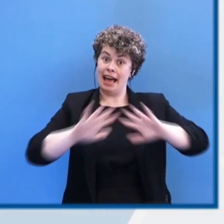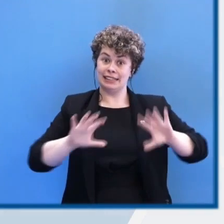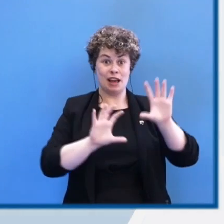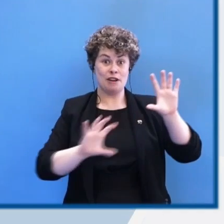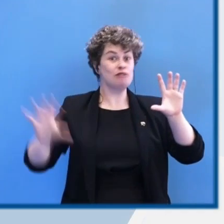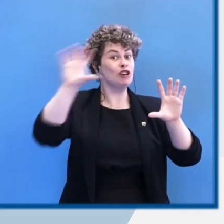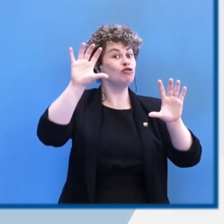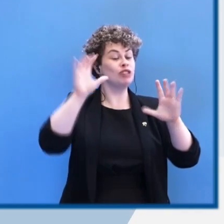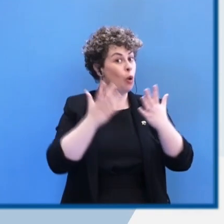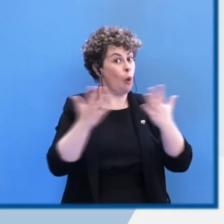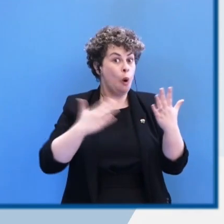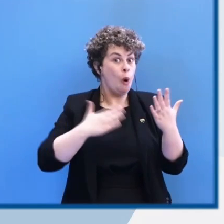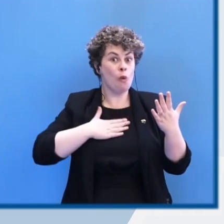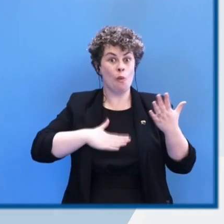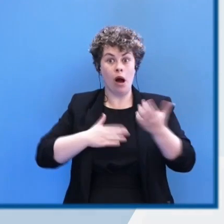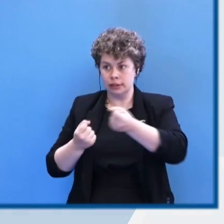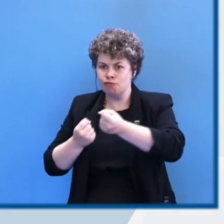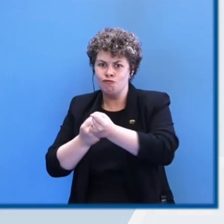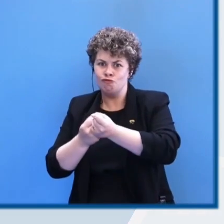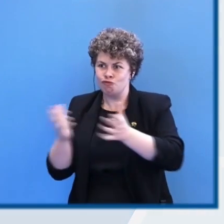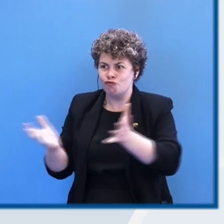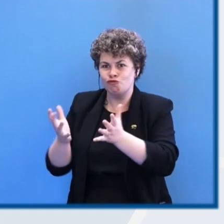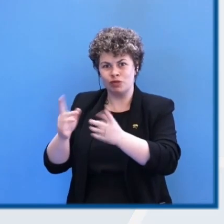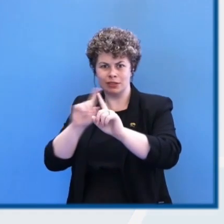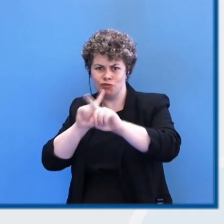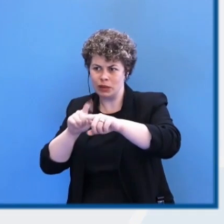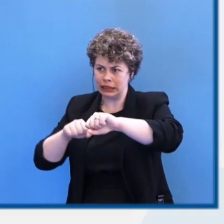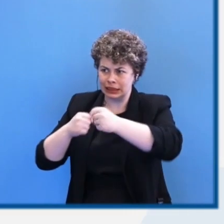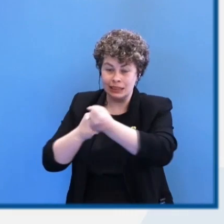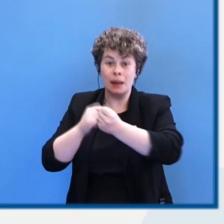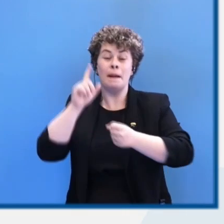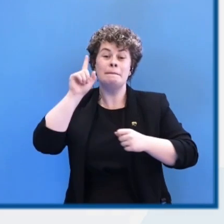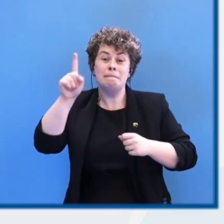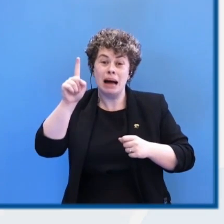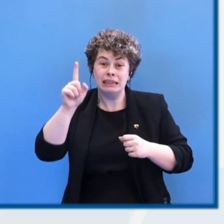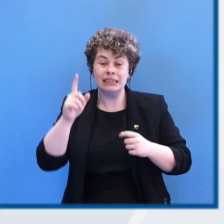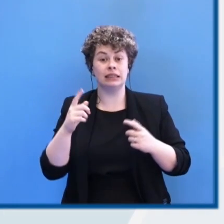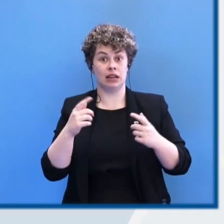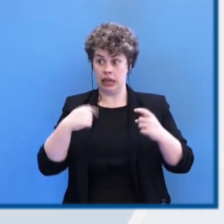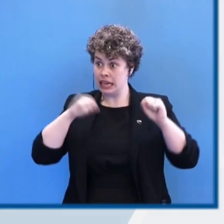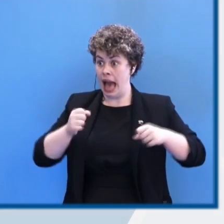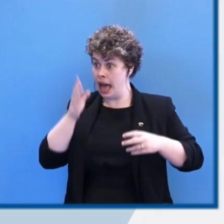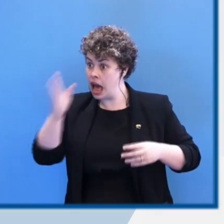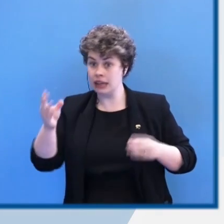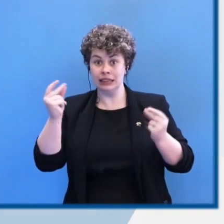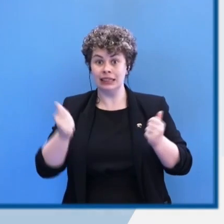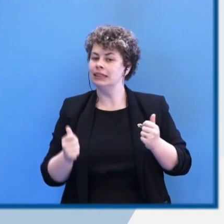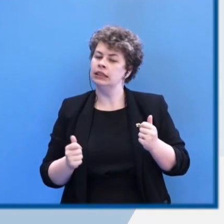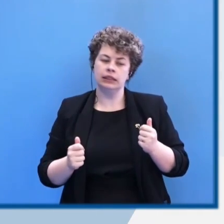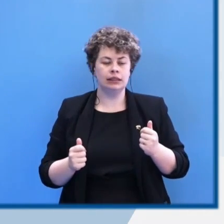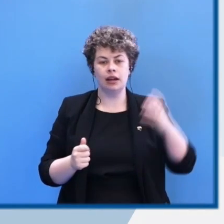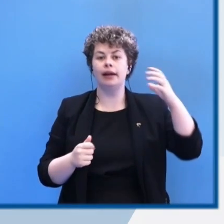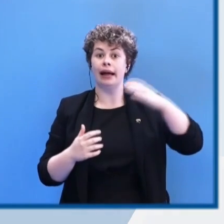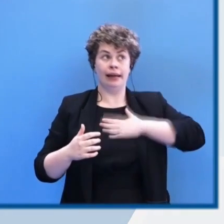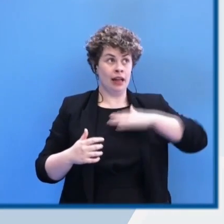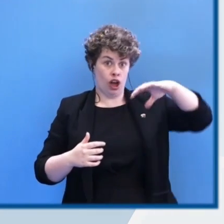or respond to that country, we still need the yes, the go signal of the political leader or